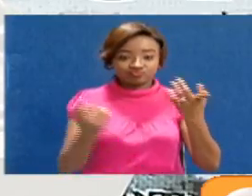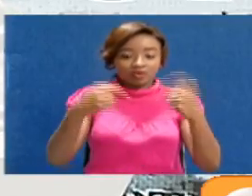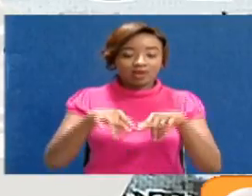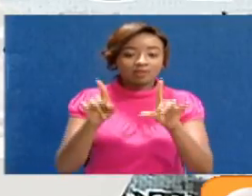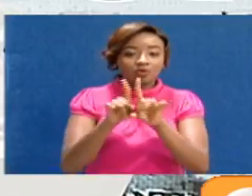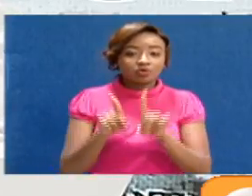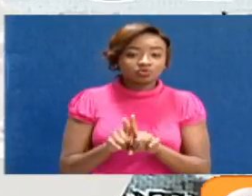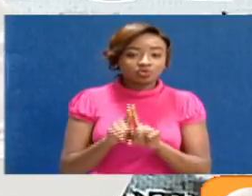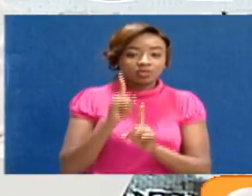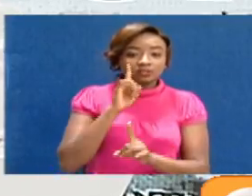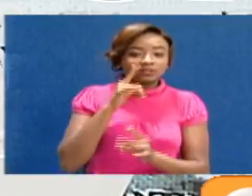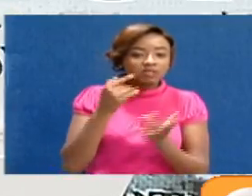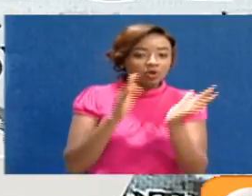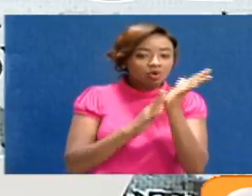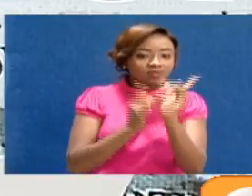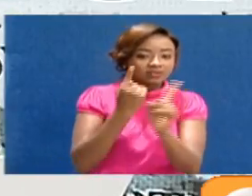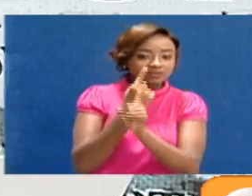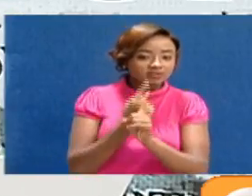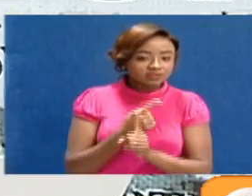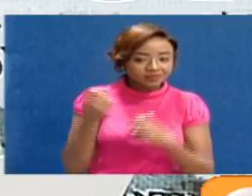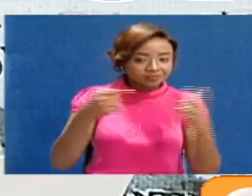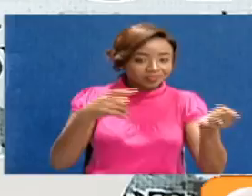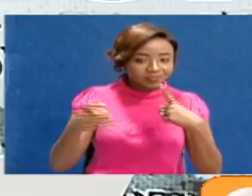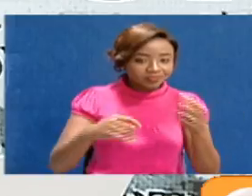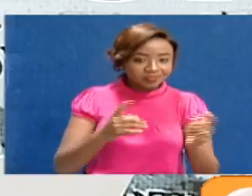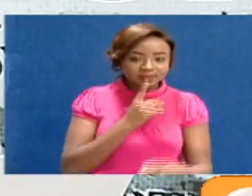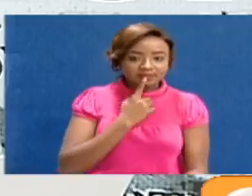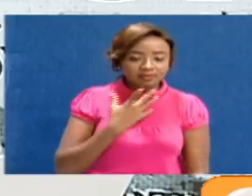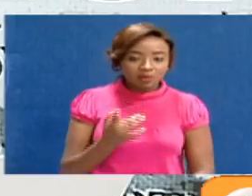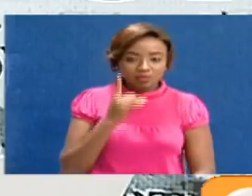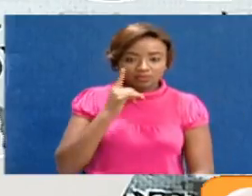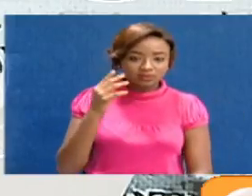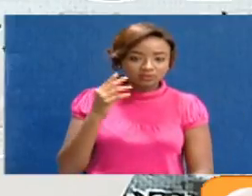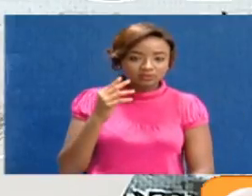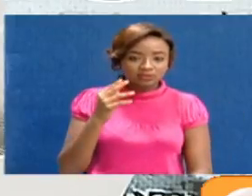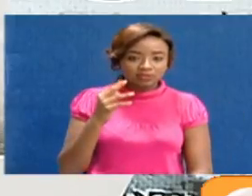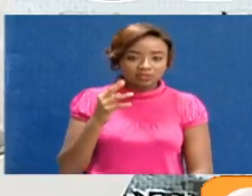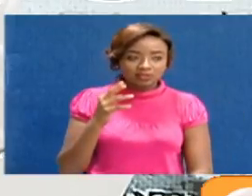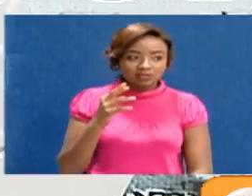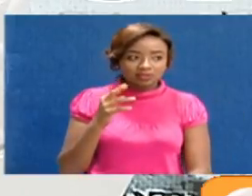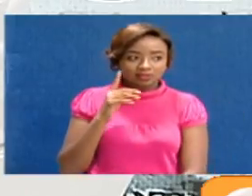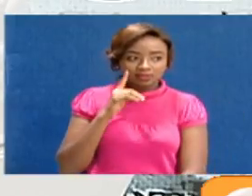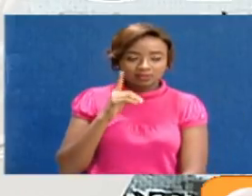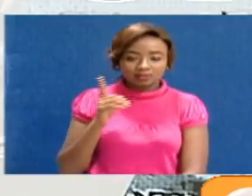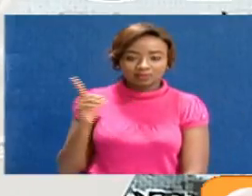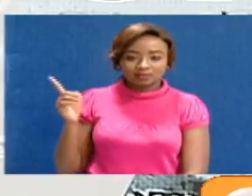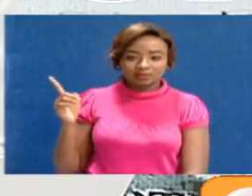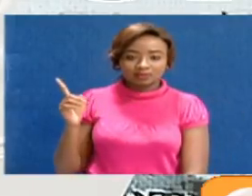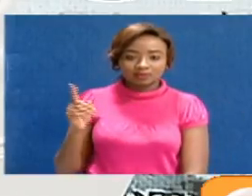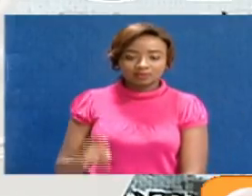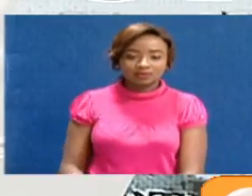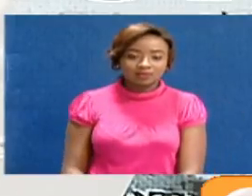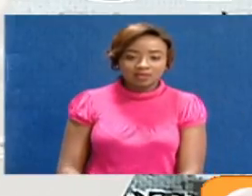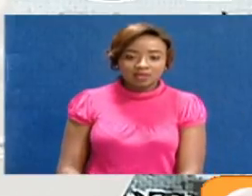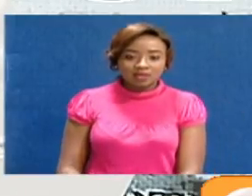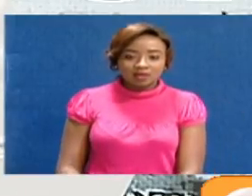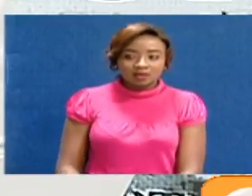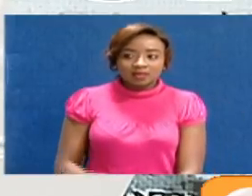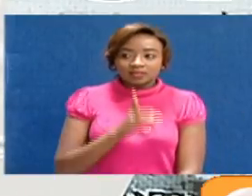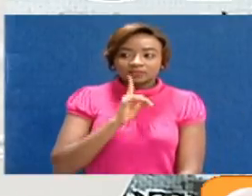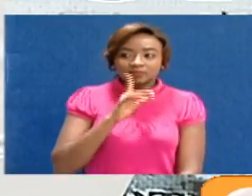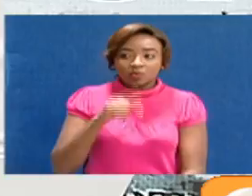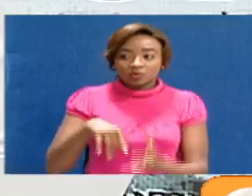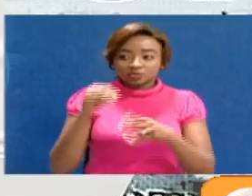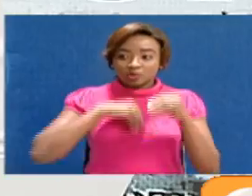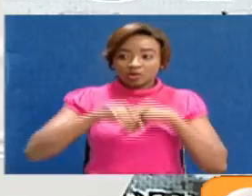can squeeze in some quick comments before we call it night. Robert Josochi says, corruption in Kenya is already a